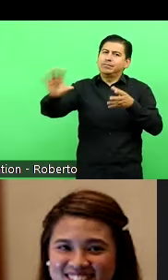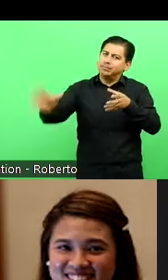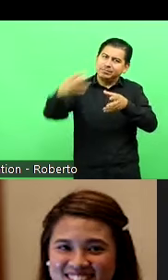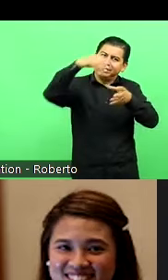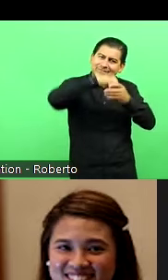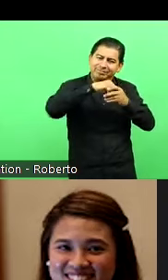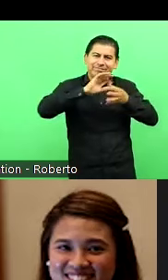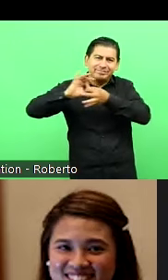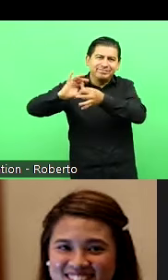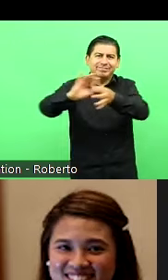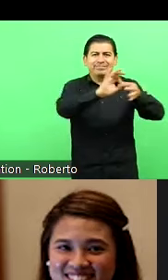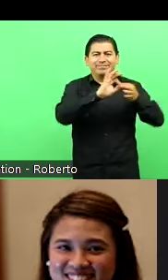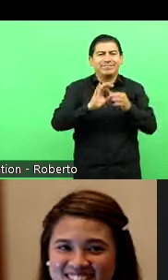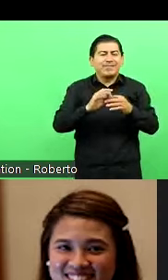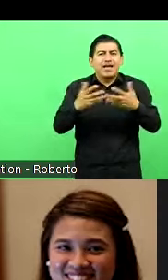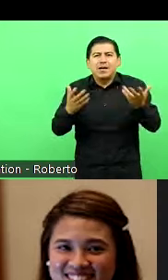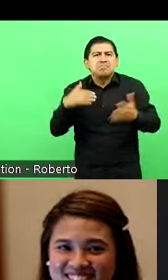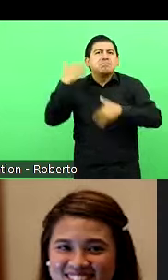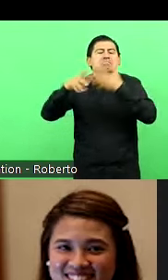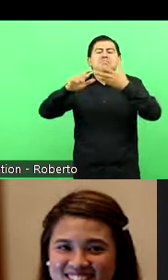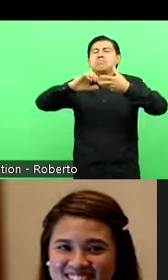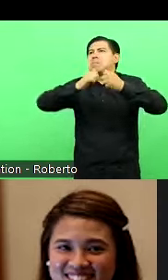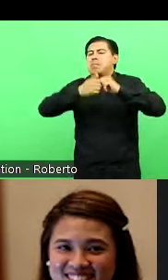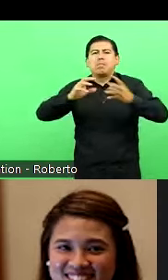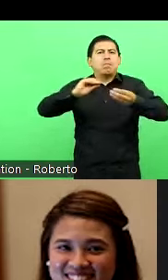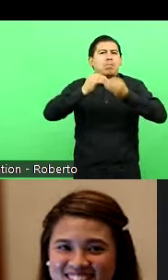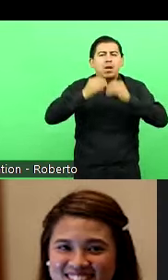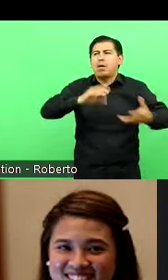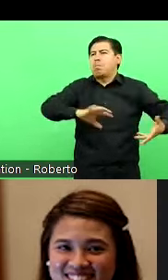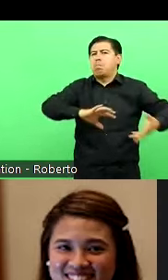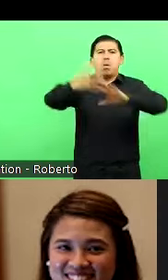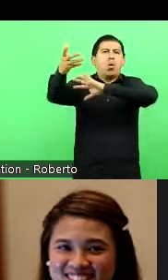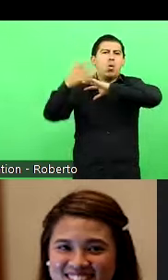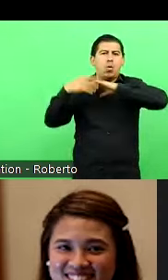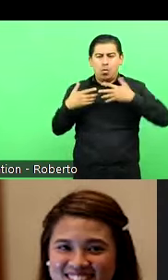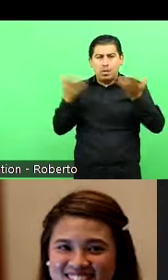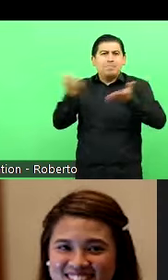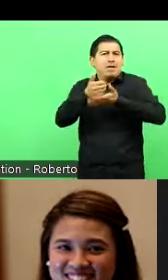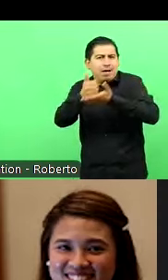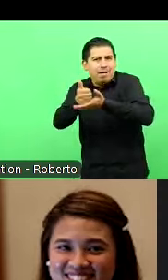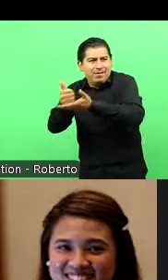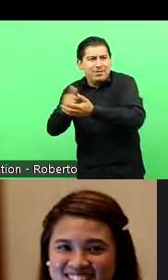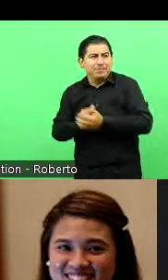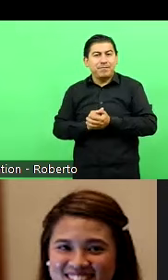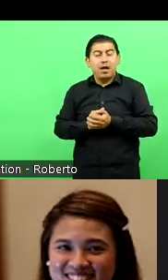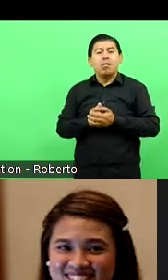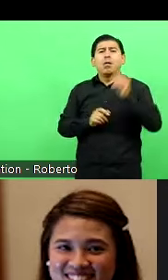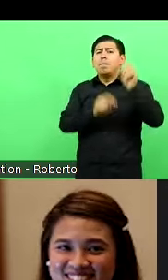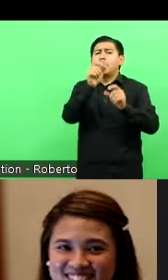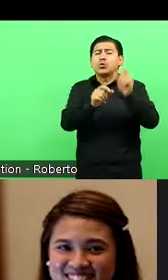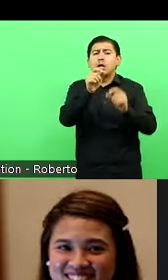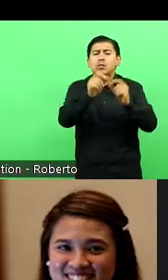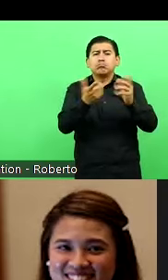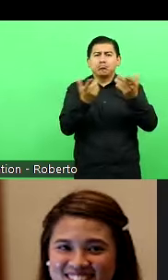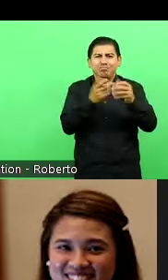the profile of those who we have capacitated. This is in order for us to